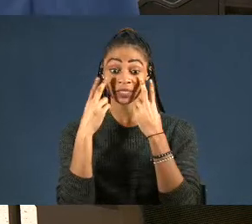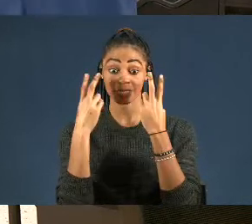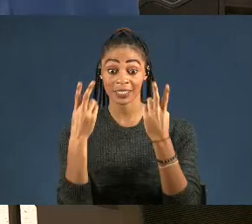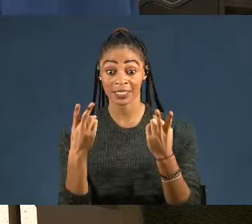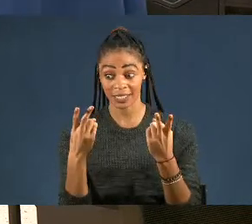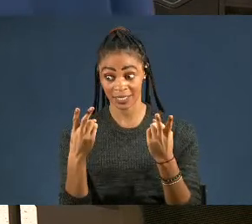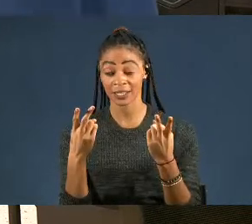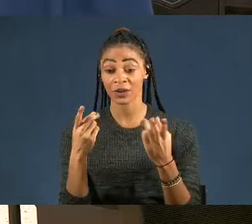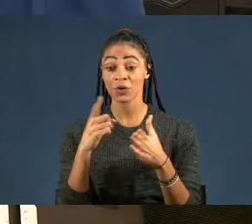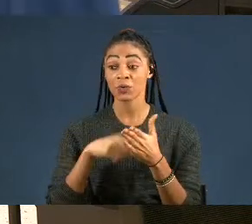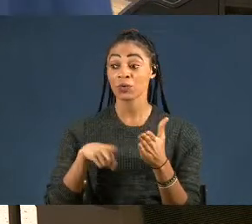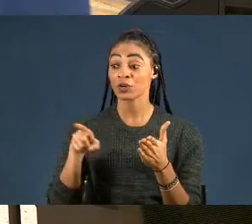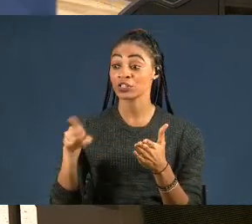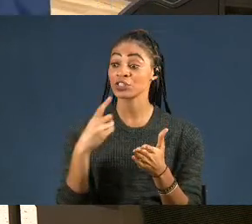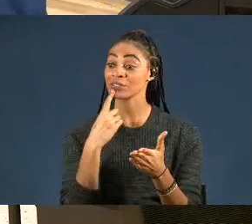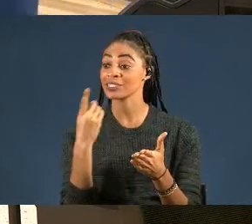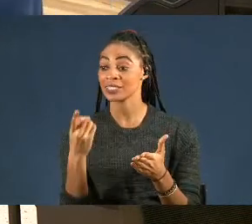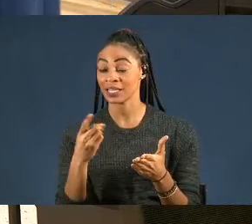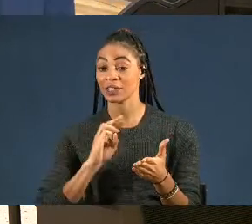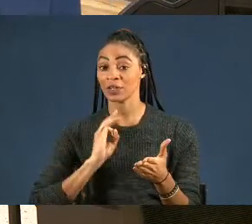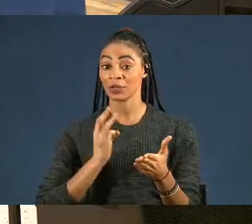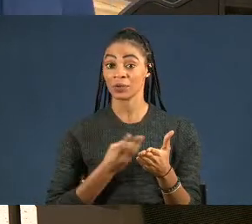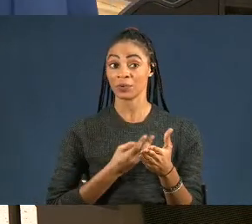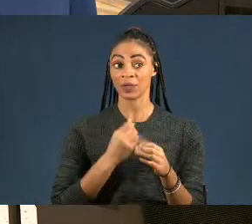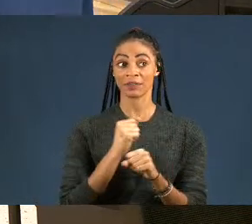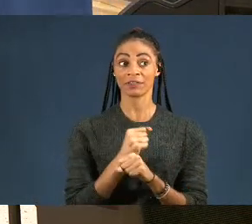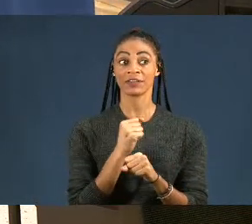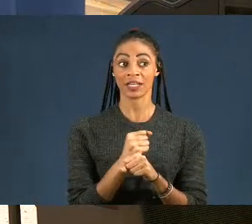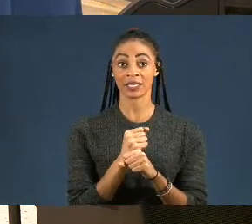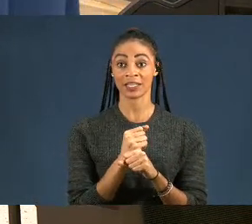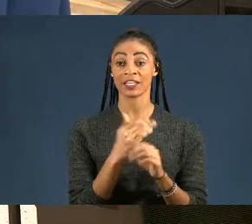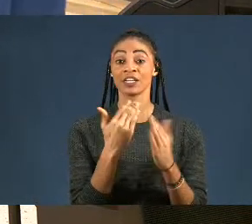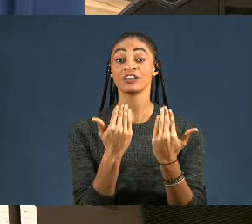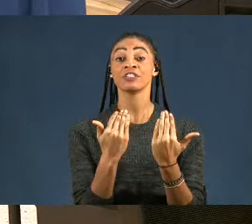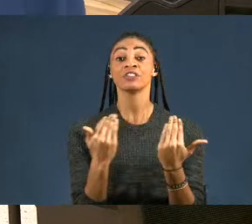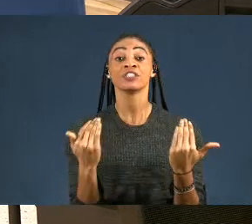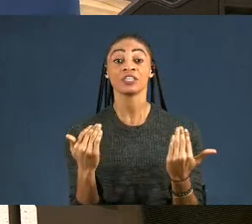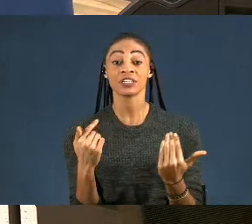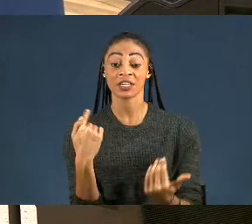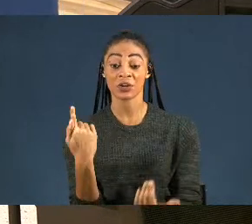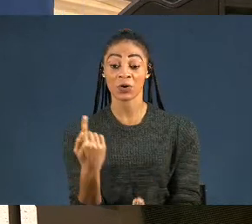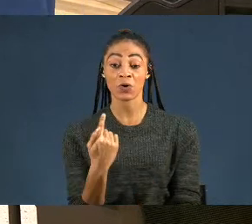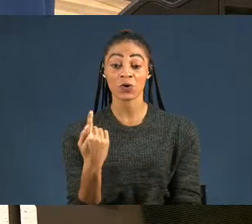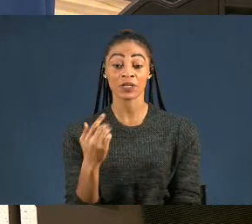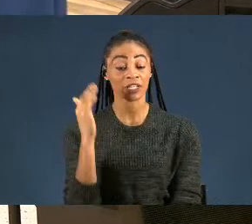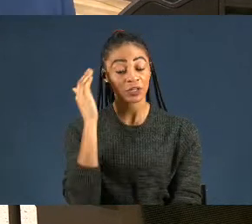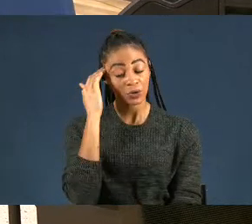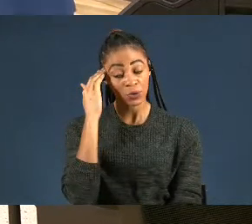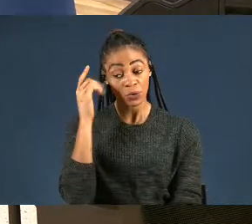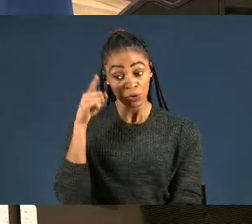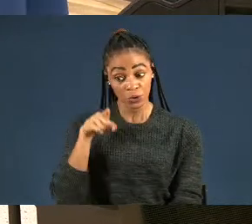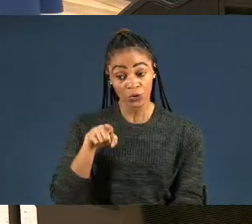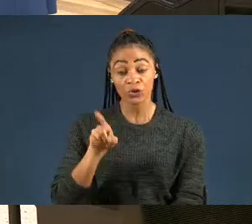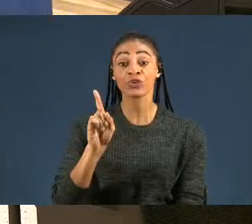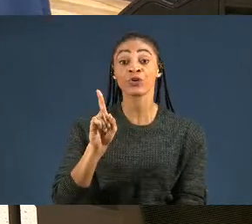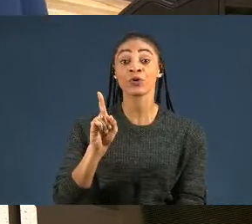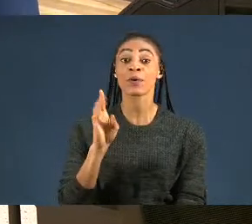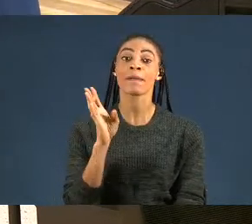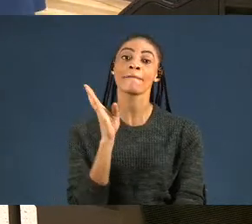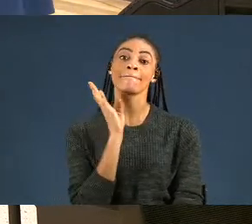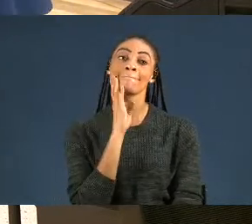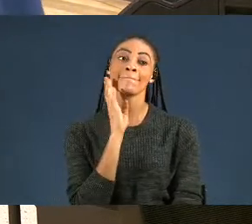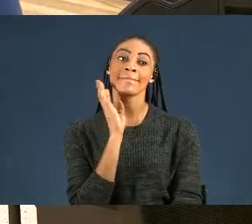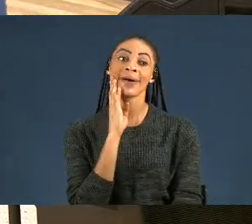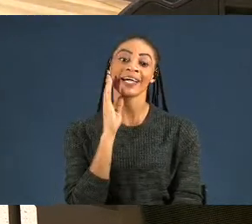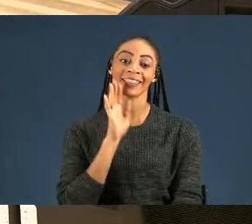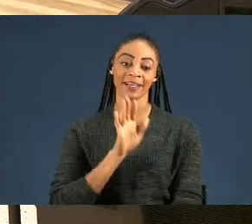done. They don't. Children just know you are their mother. And by the way, if we call children